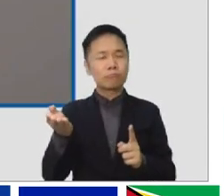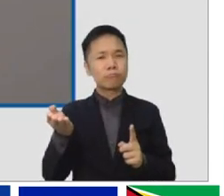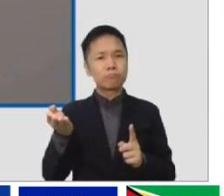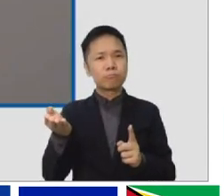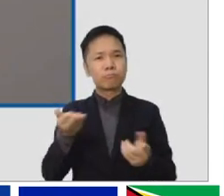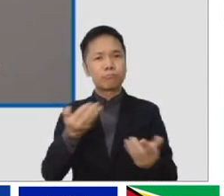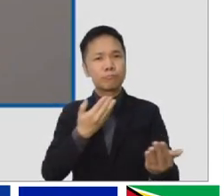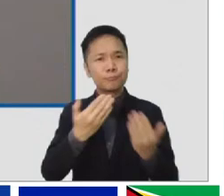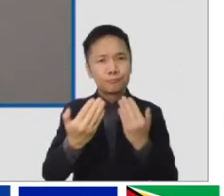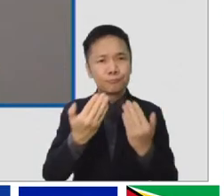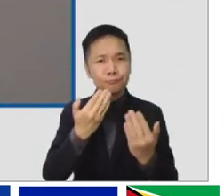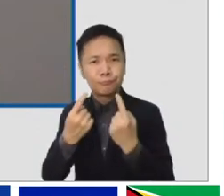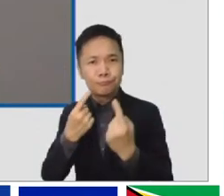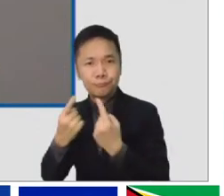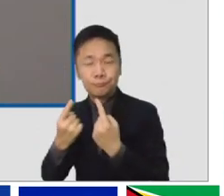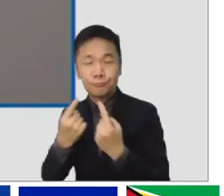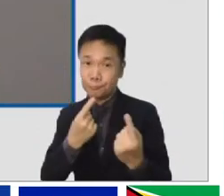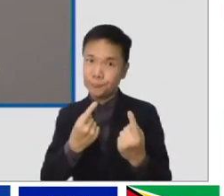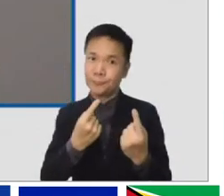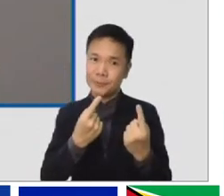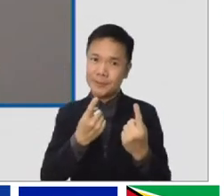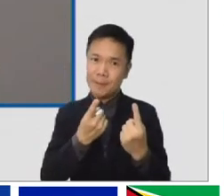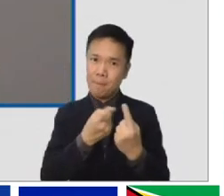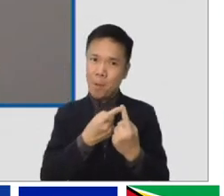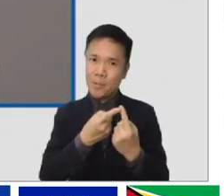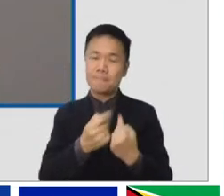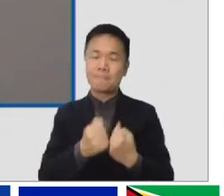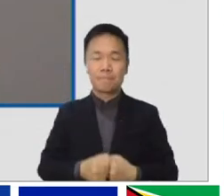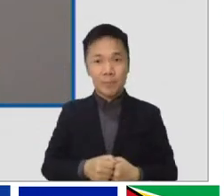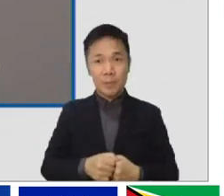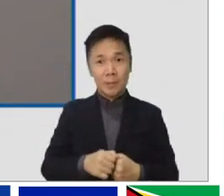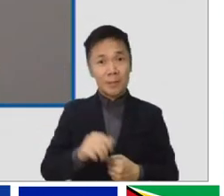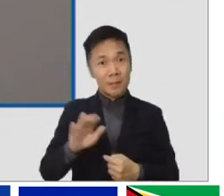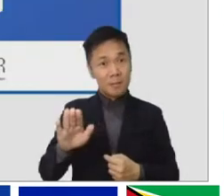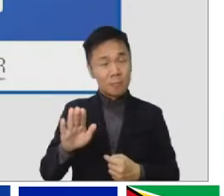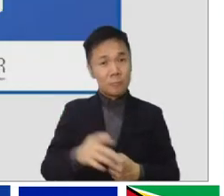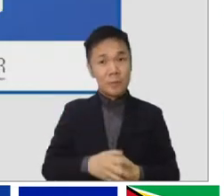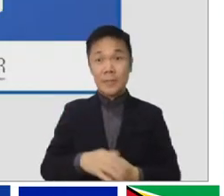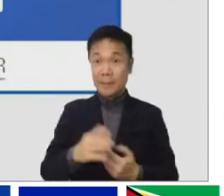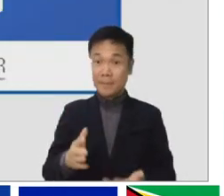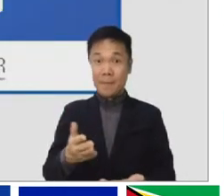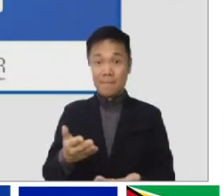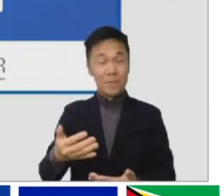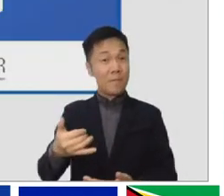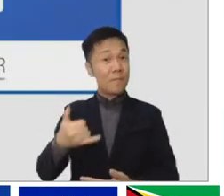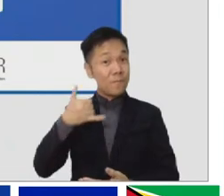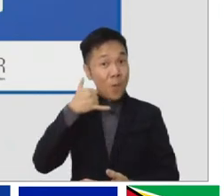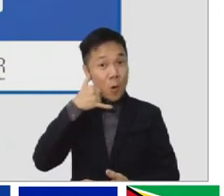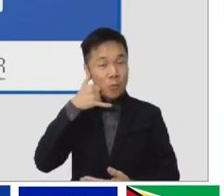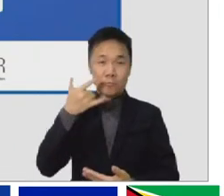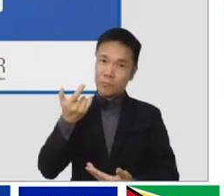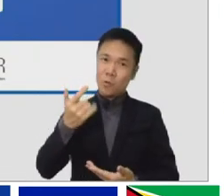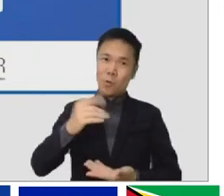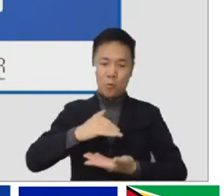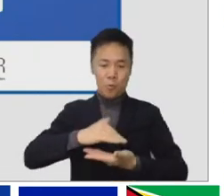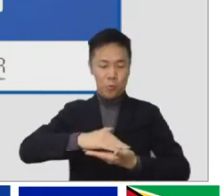So please take your smartphones or your computer and go